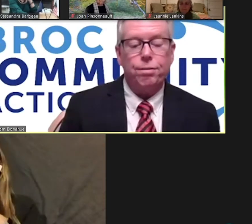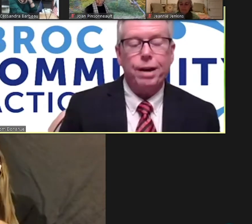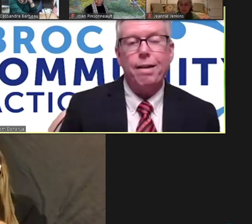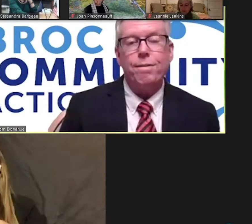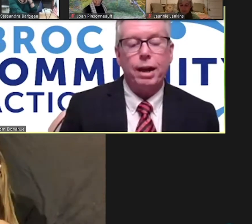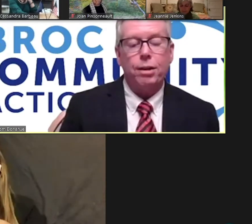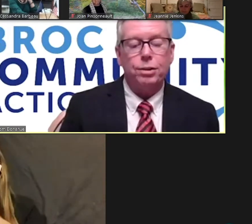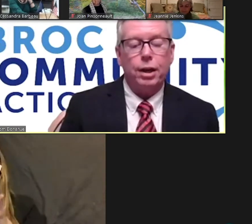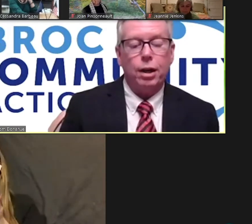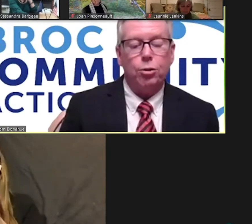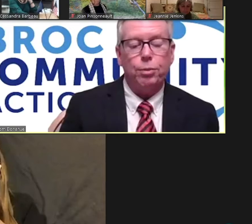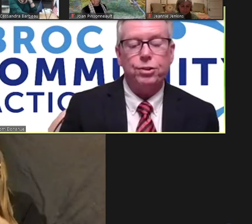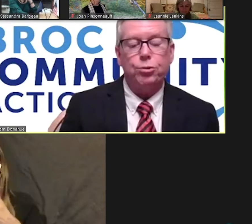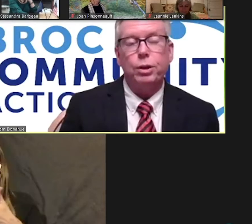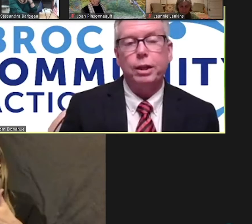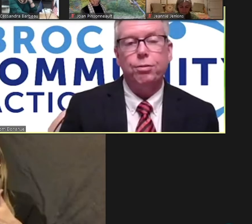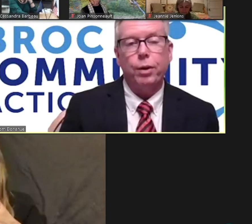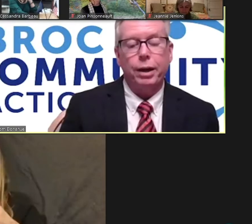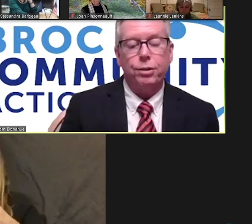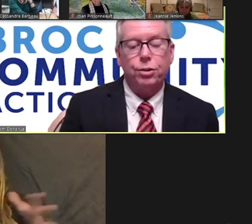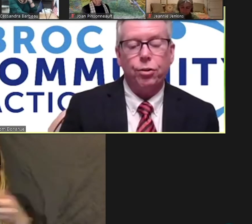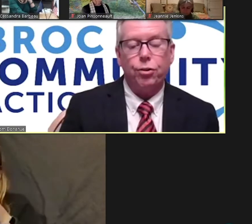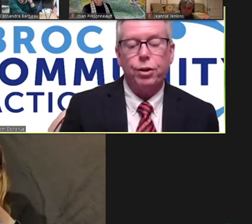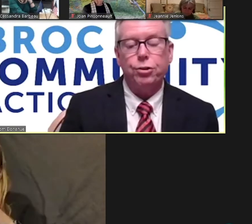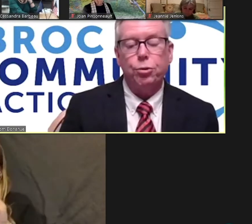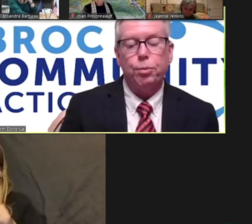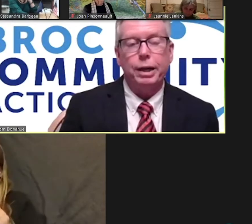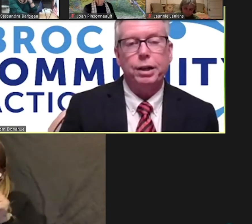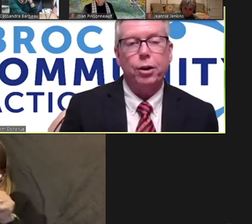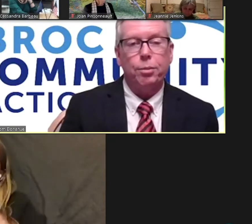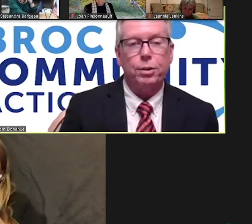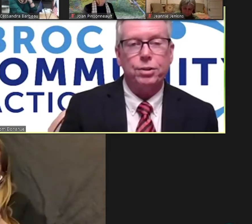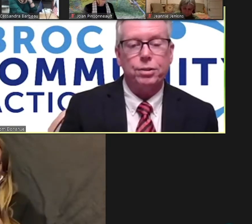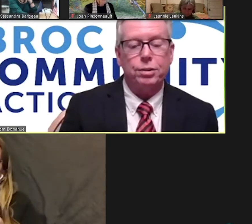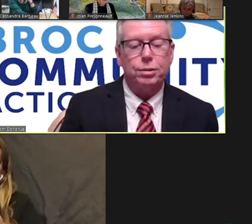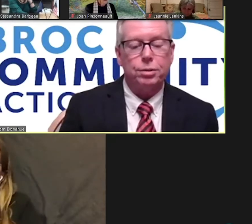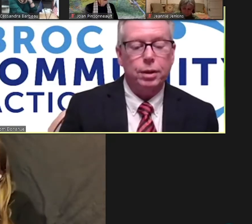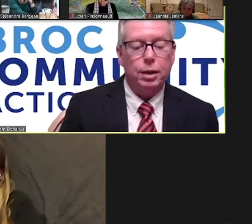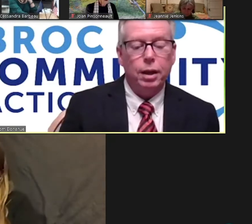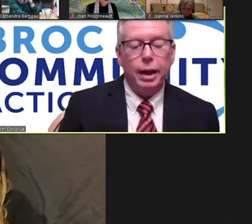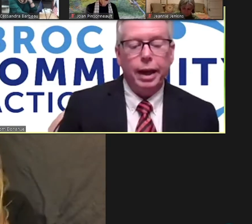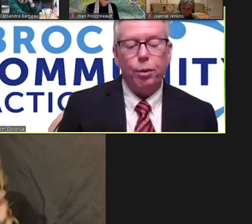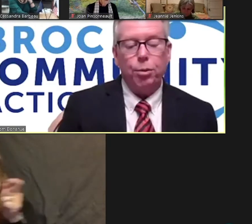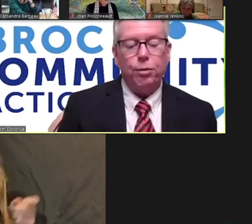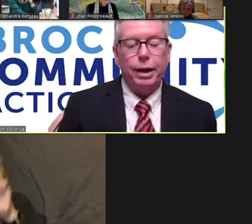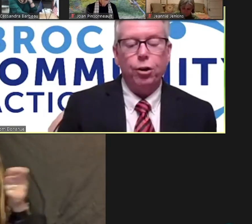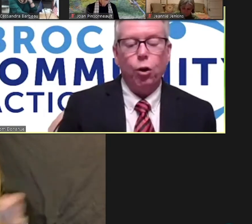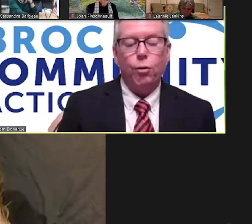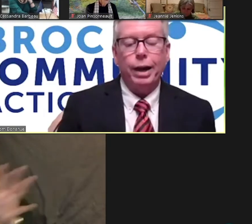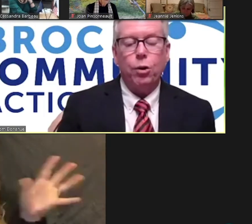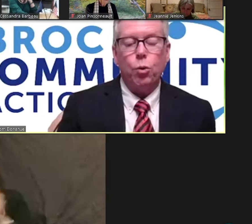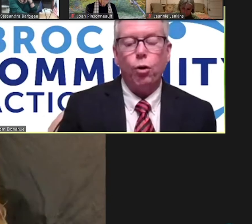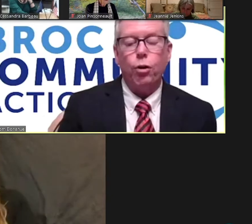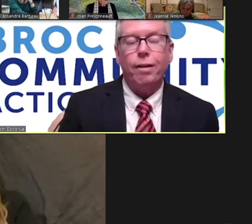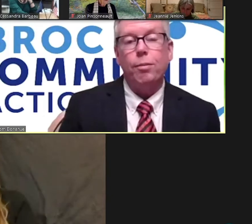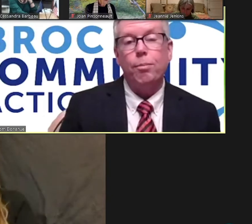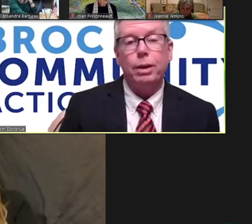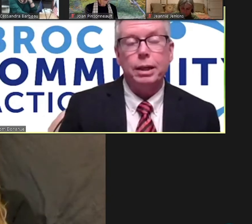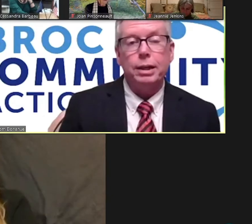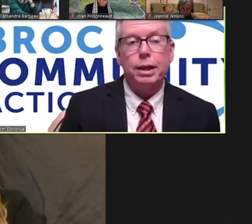$160,000 in $5,000 business relief grants to 32 Bennington area businesses. And we provided over